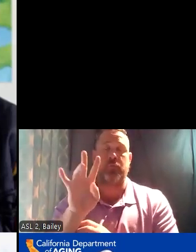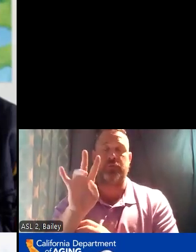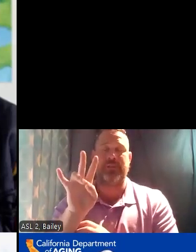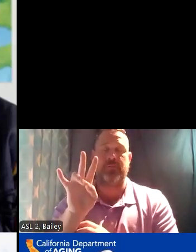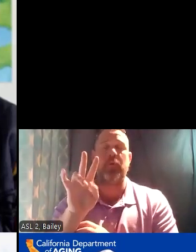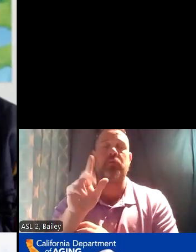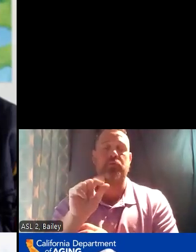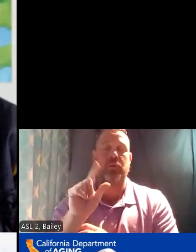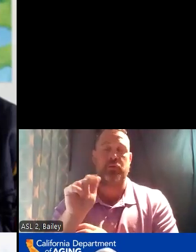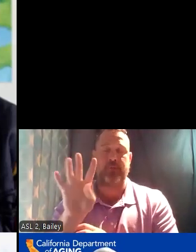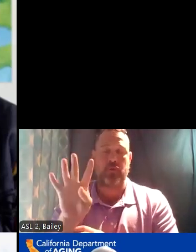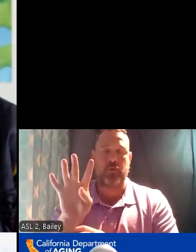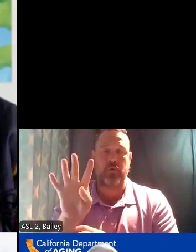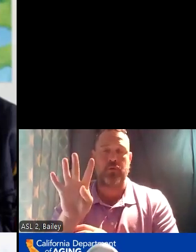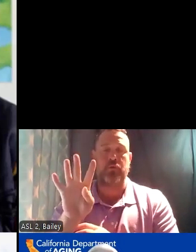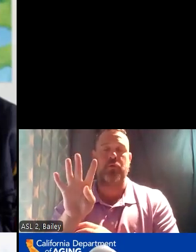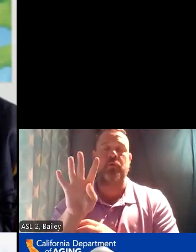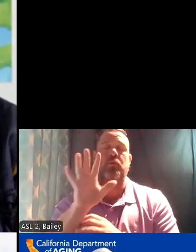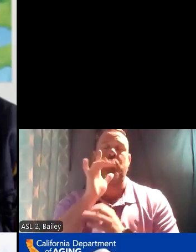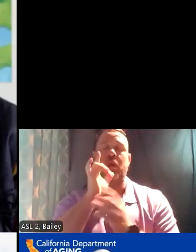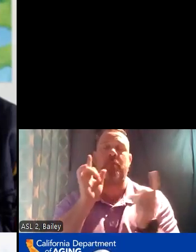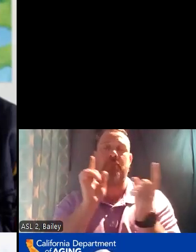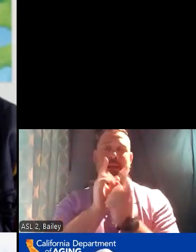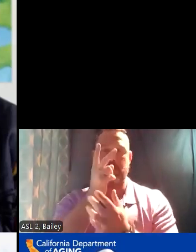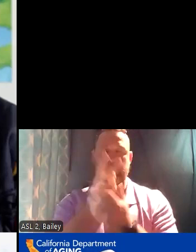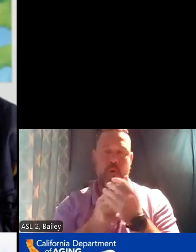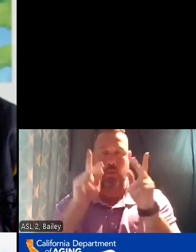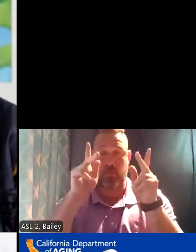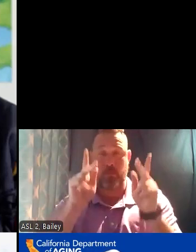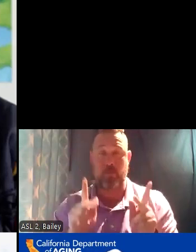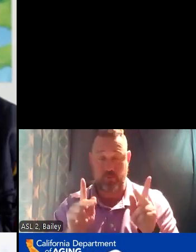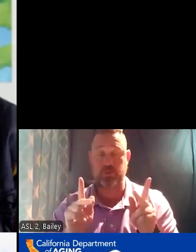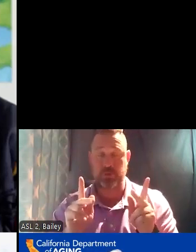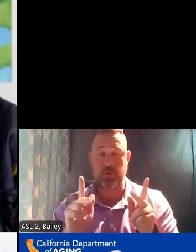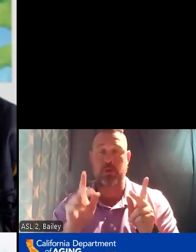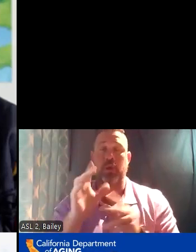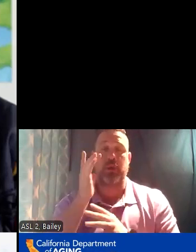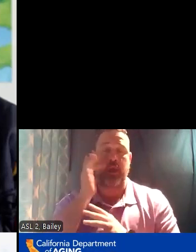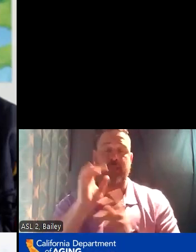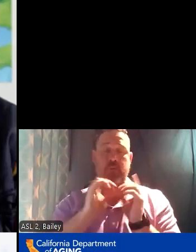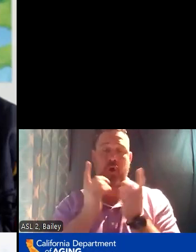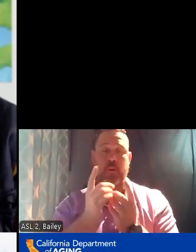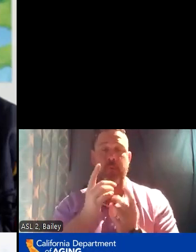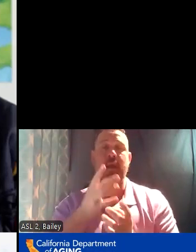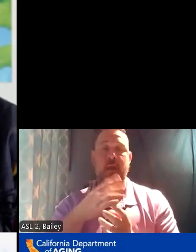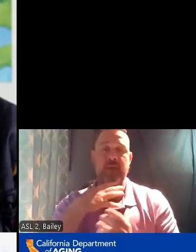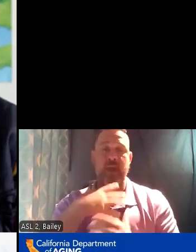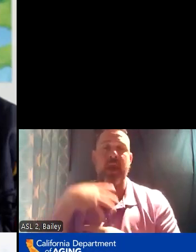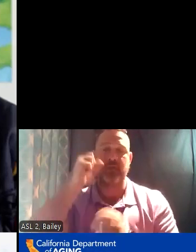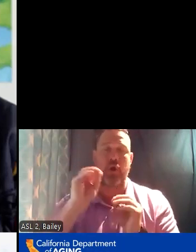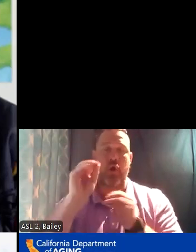2024, and we are meeting both in person here at the California Department of Aging's offices